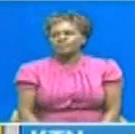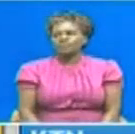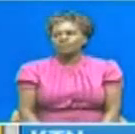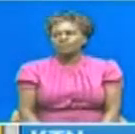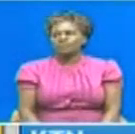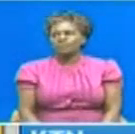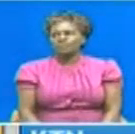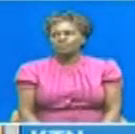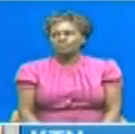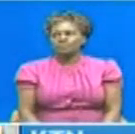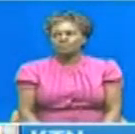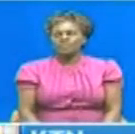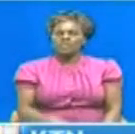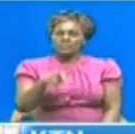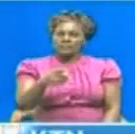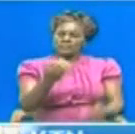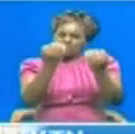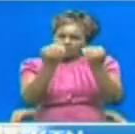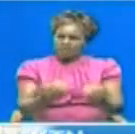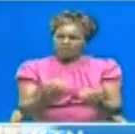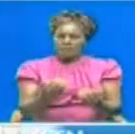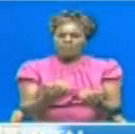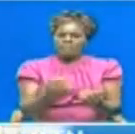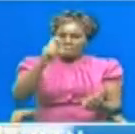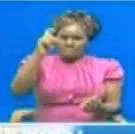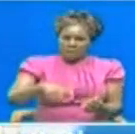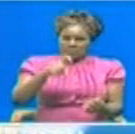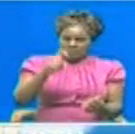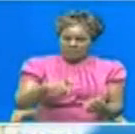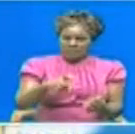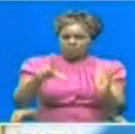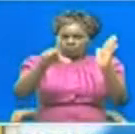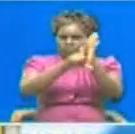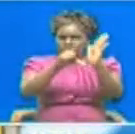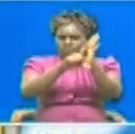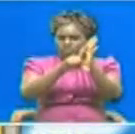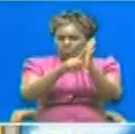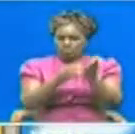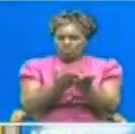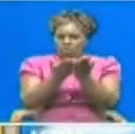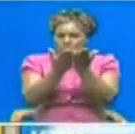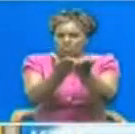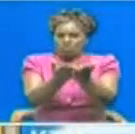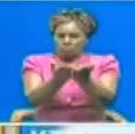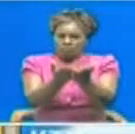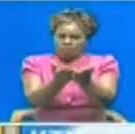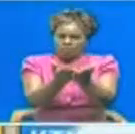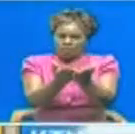That was a requirement. The must-carry rule was a requirement that was imposed on